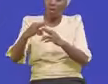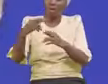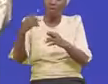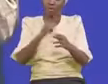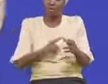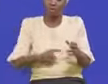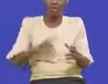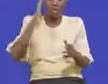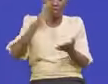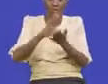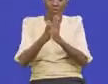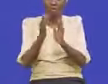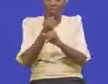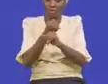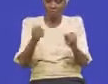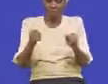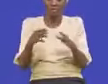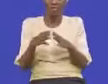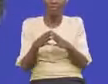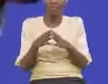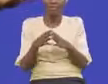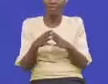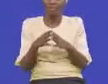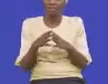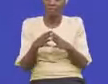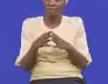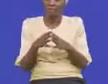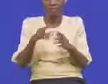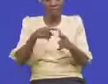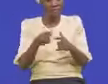Ame sia ame si la yɔ aƒetɔ ƒe ŋkɔ la akpɔ ɖeɖe.